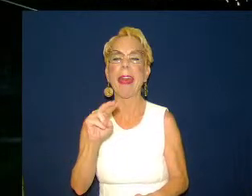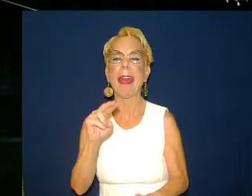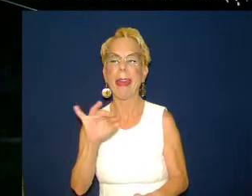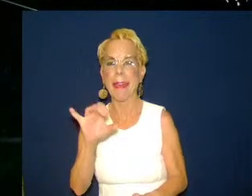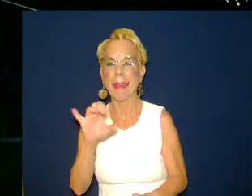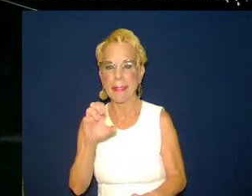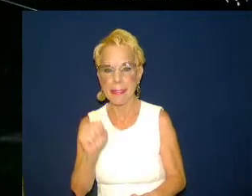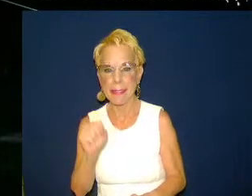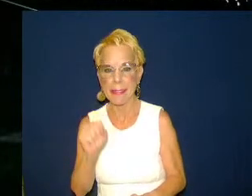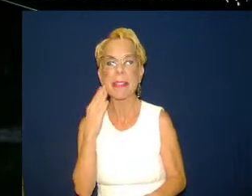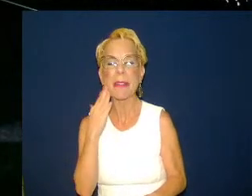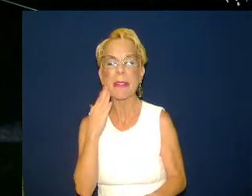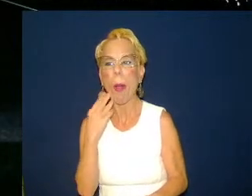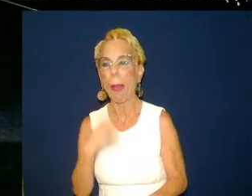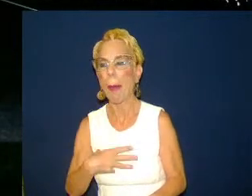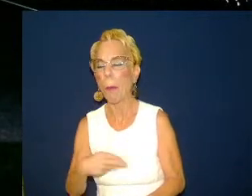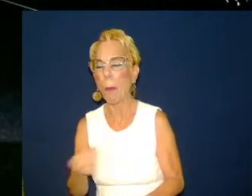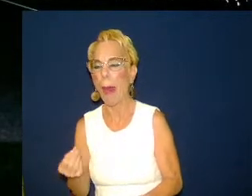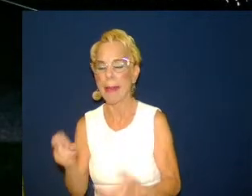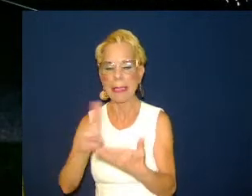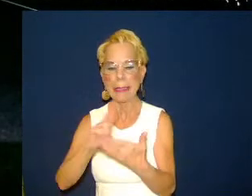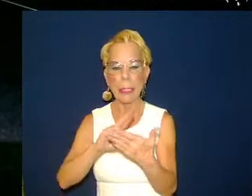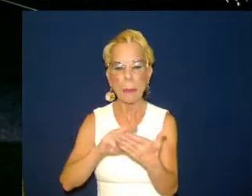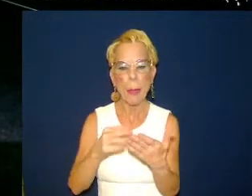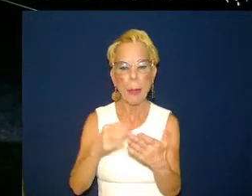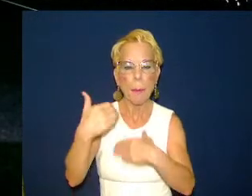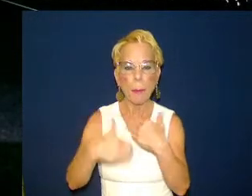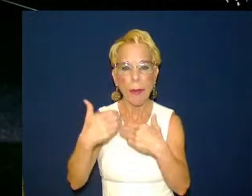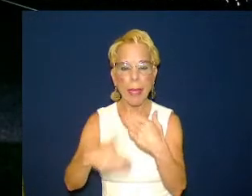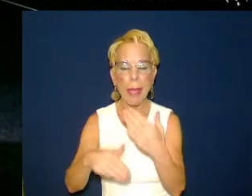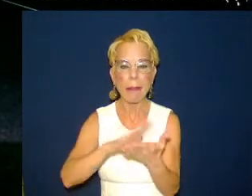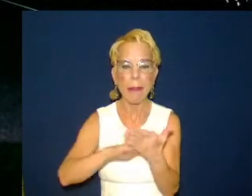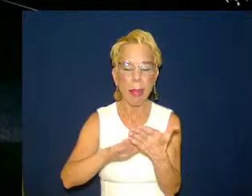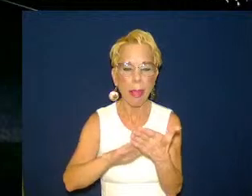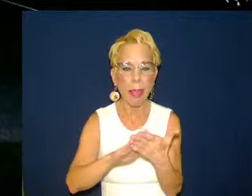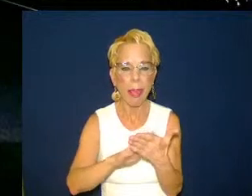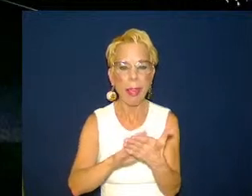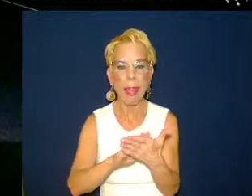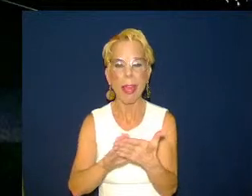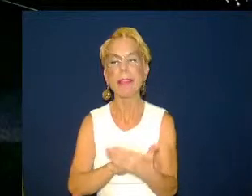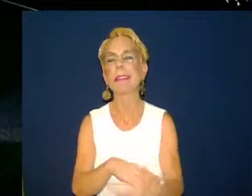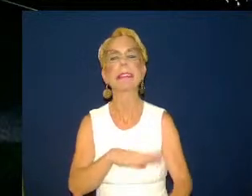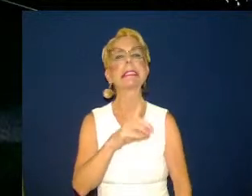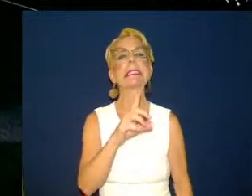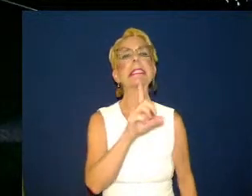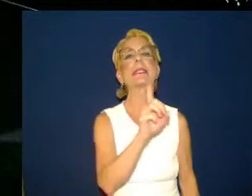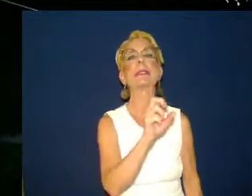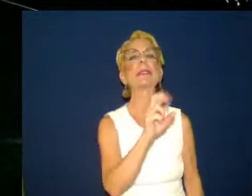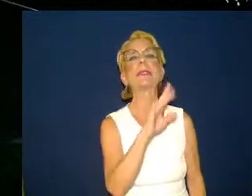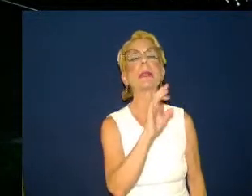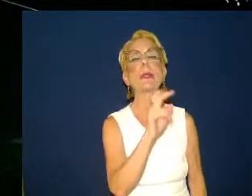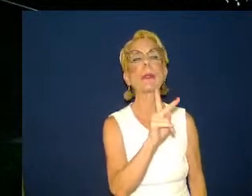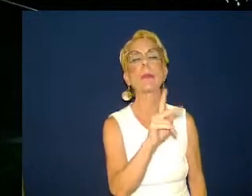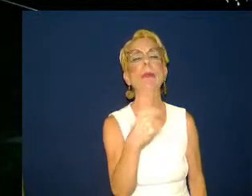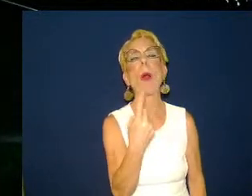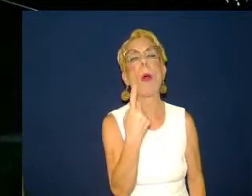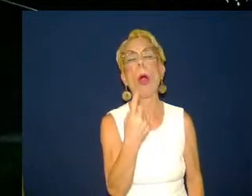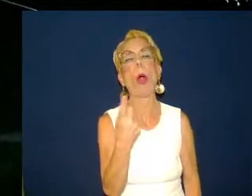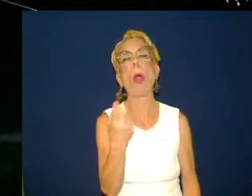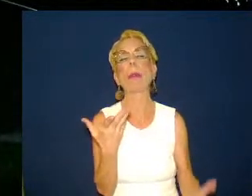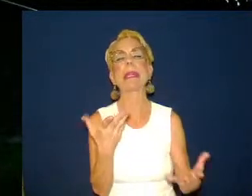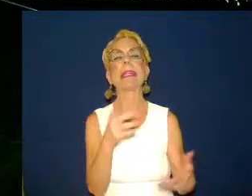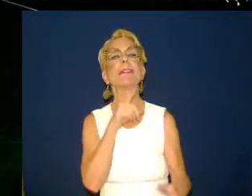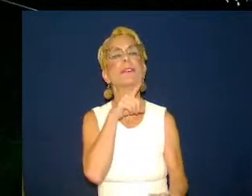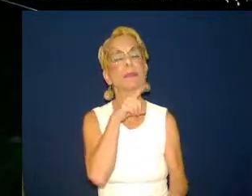Everybody knows it. You just haven't admitted it yet. Yeah, so I just about upset the whole service over there talking